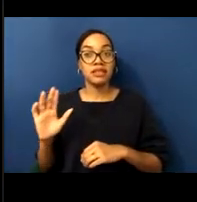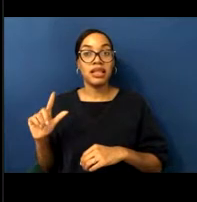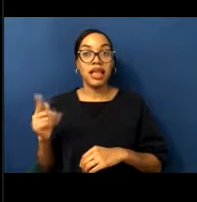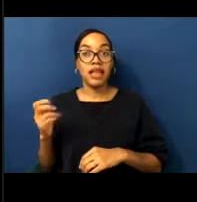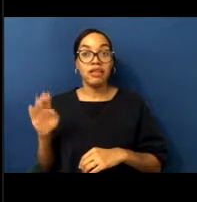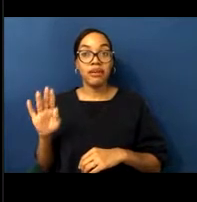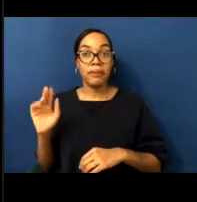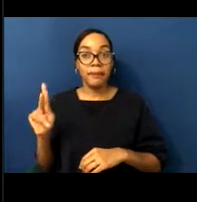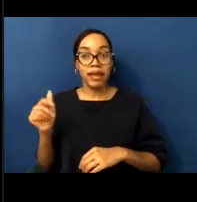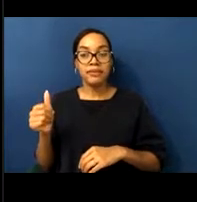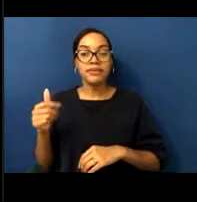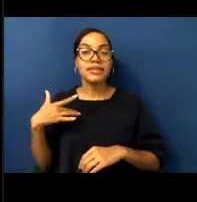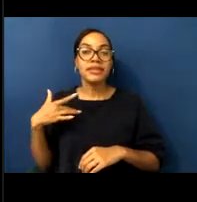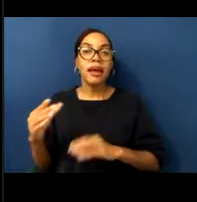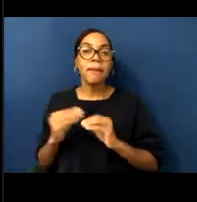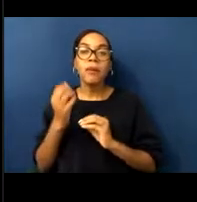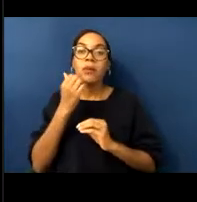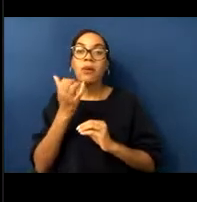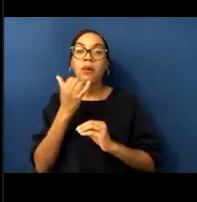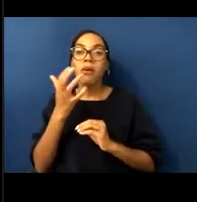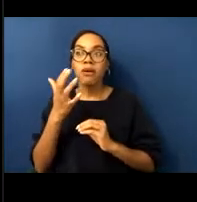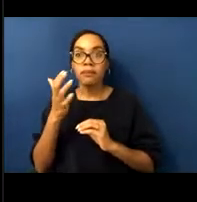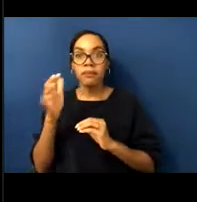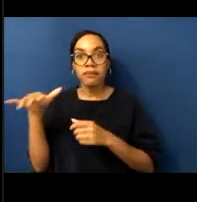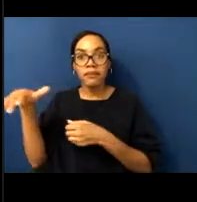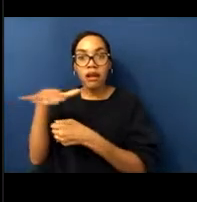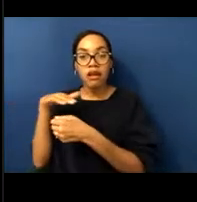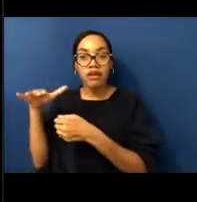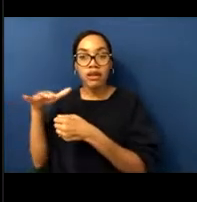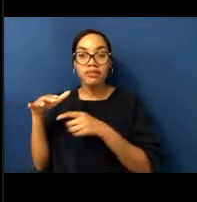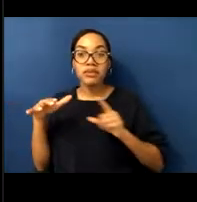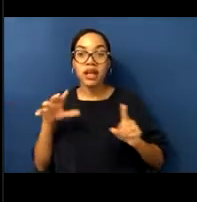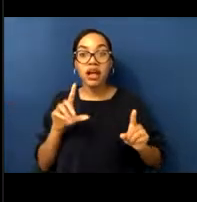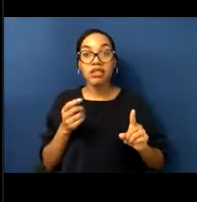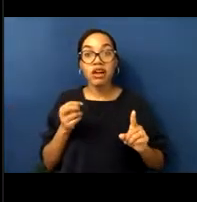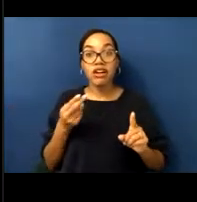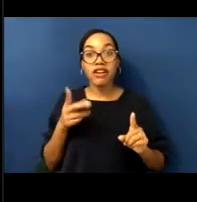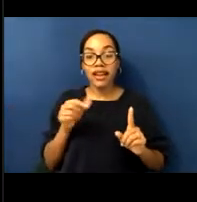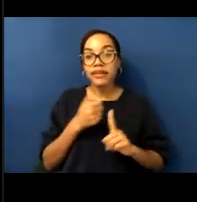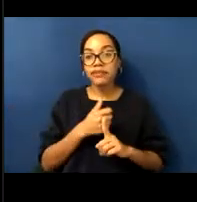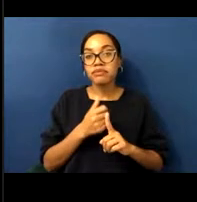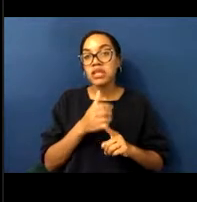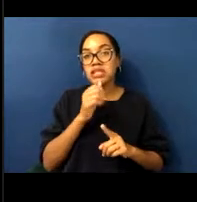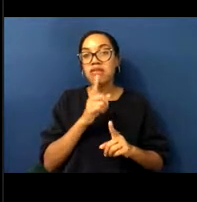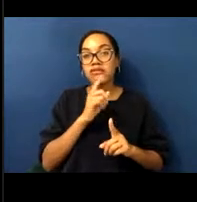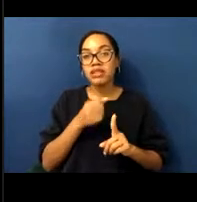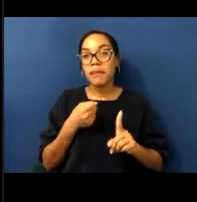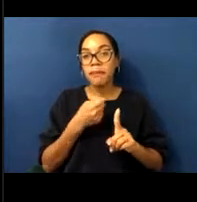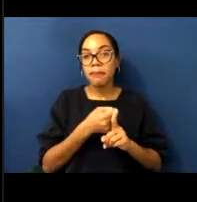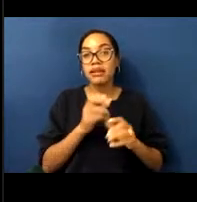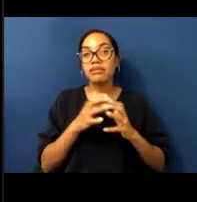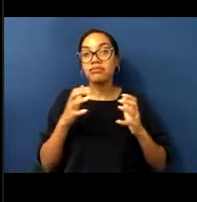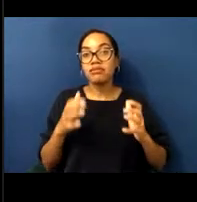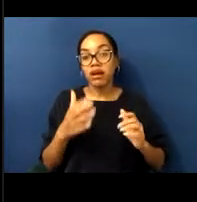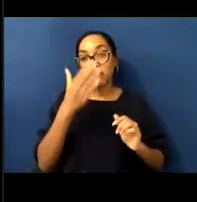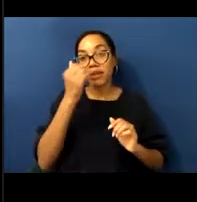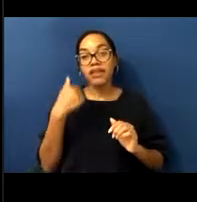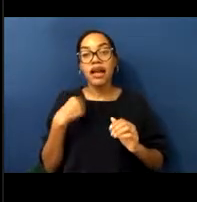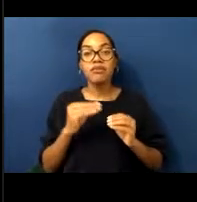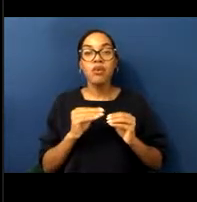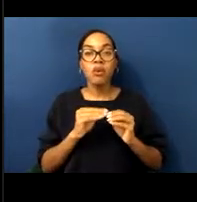be more impacted by climate change, whereas loggerhead turtles, because they have a wider range of nesting grounds, nesting in cooler